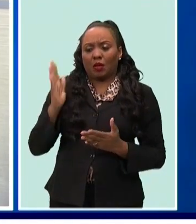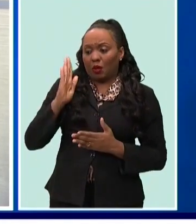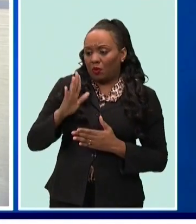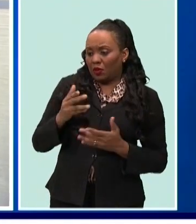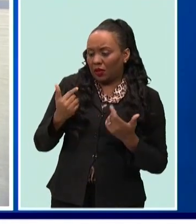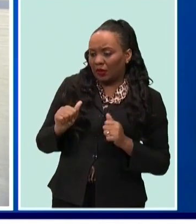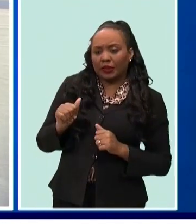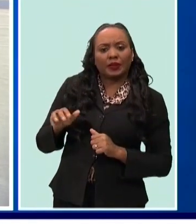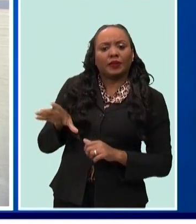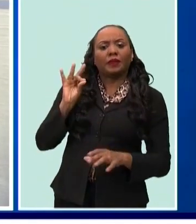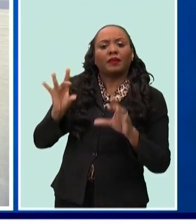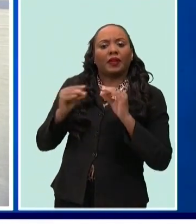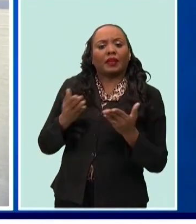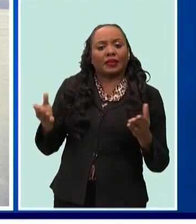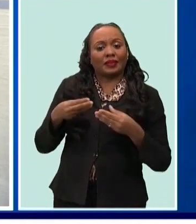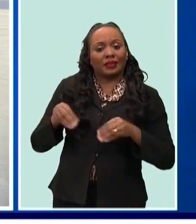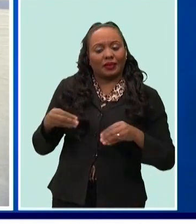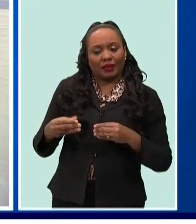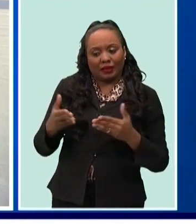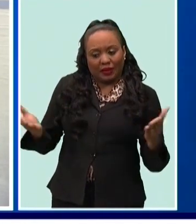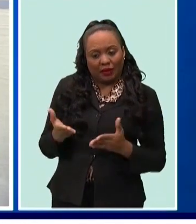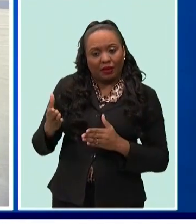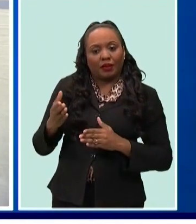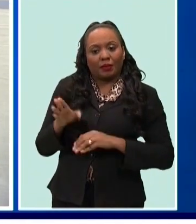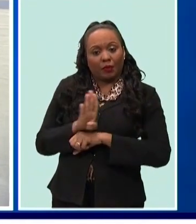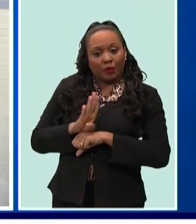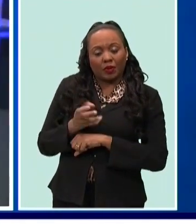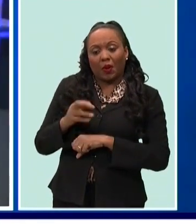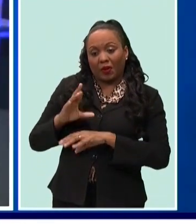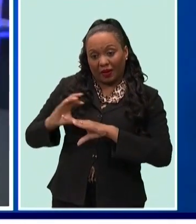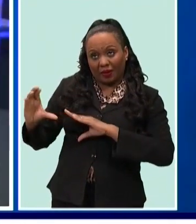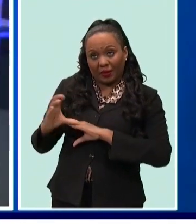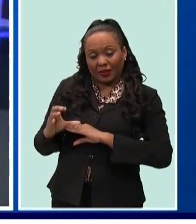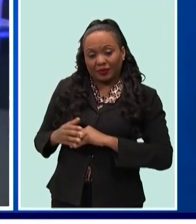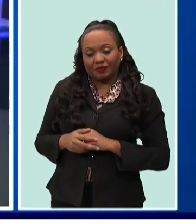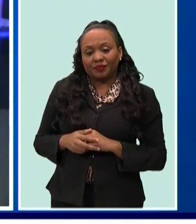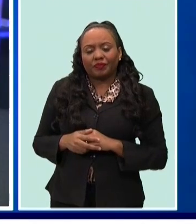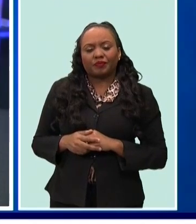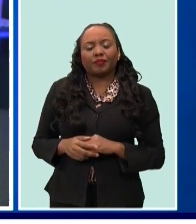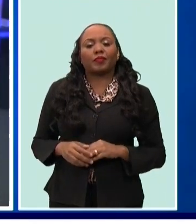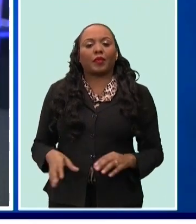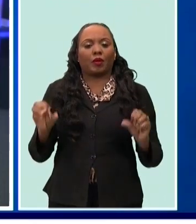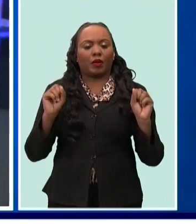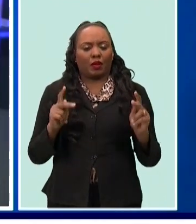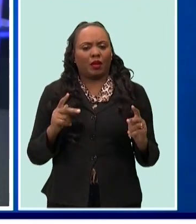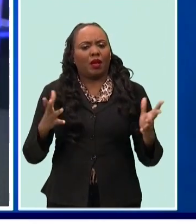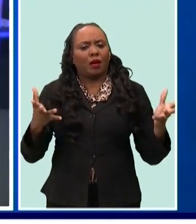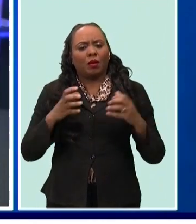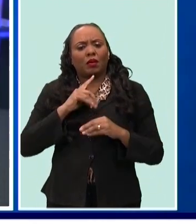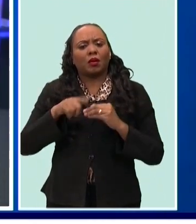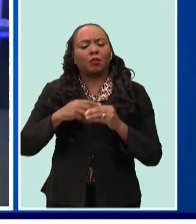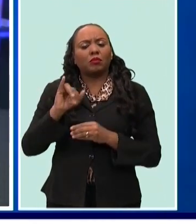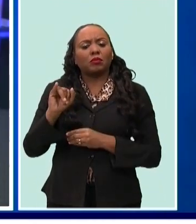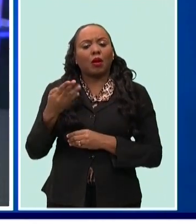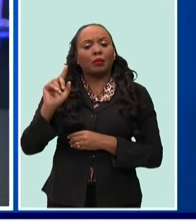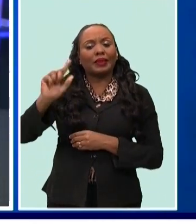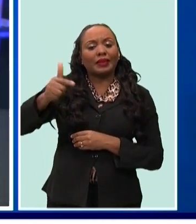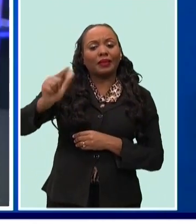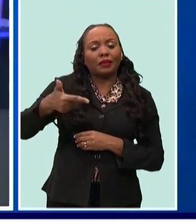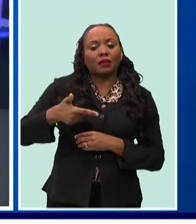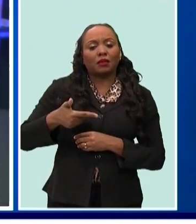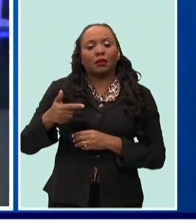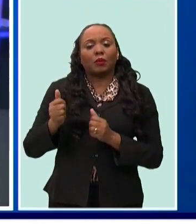source them from Barbados or in the region as much as possible. Okay, so we're going to touch on jobs in the business report, but obviously